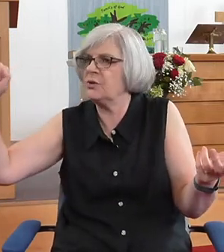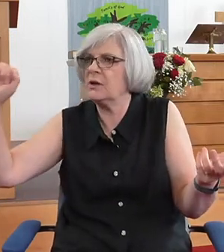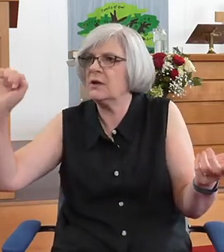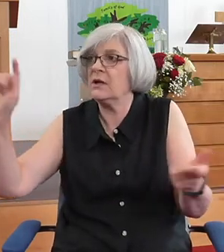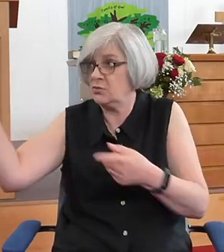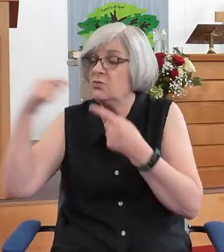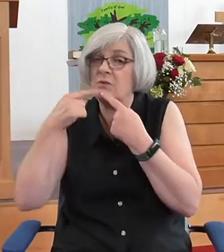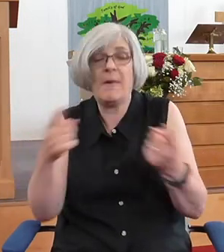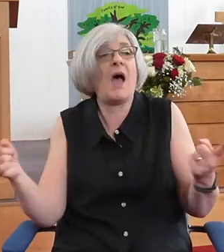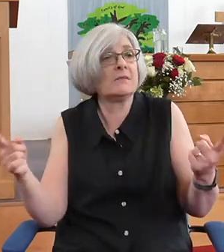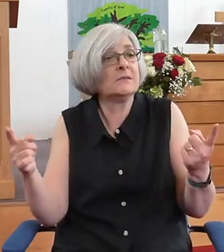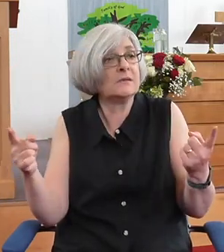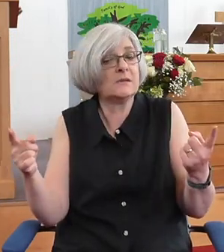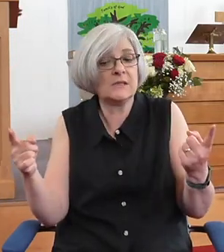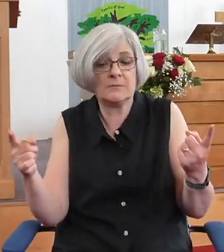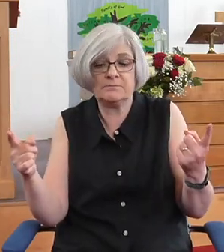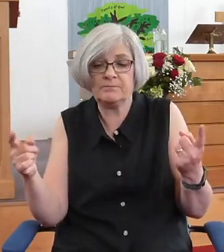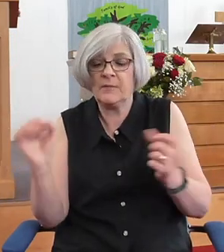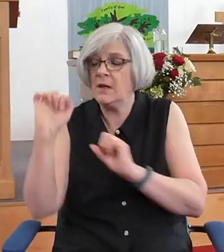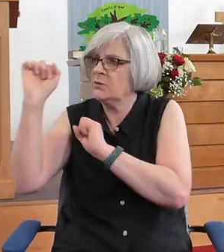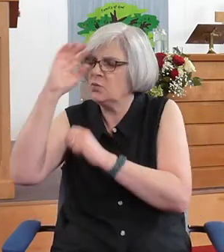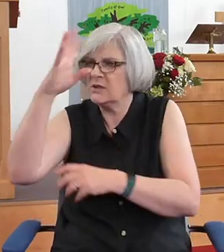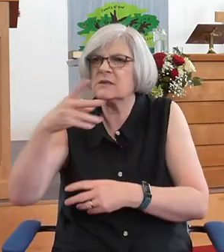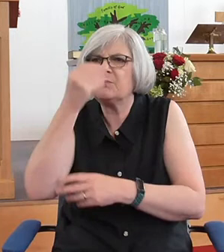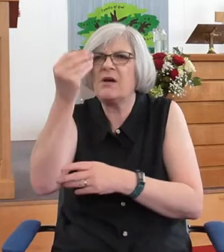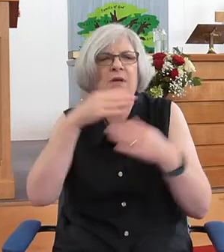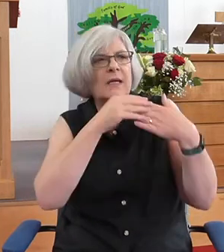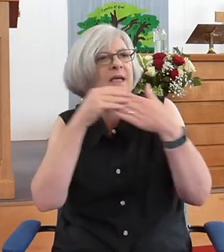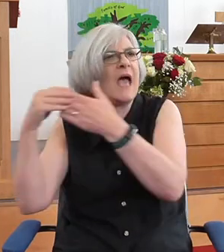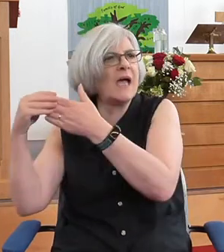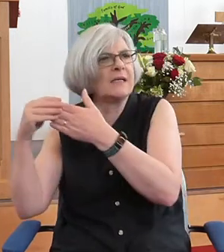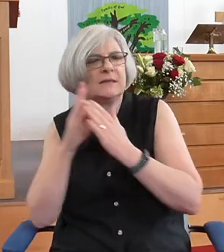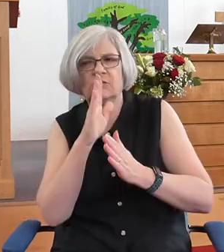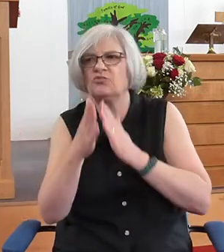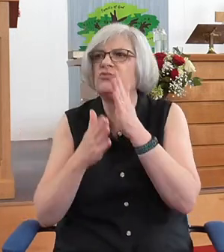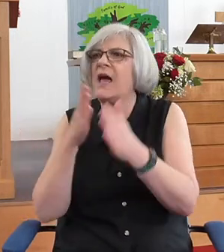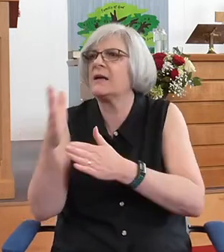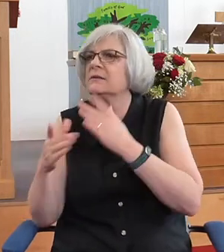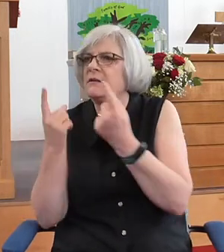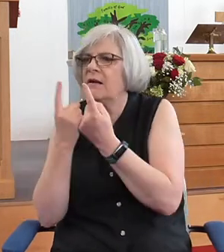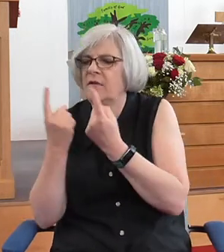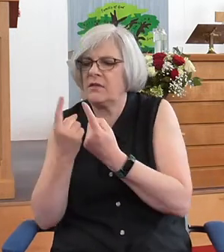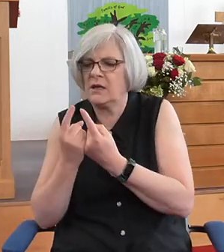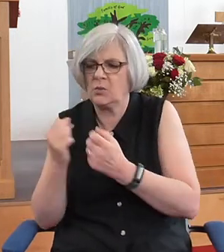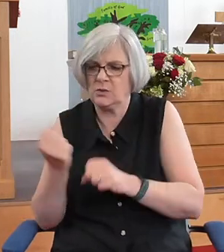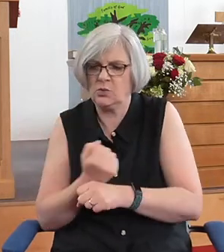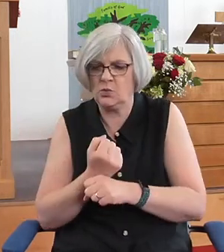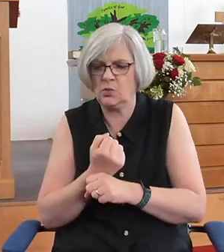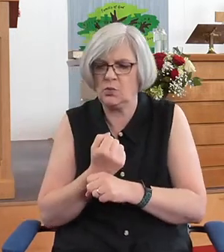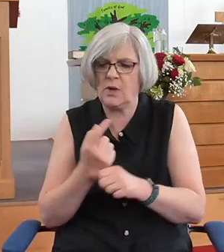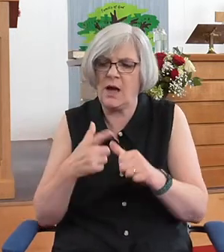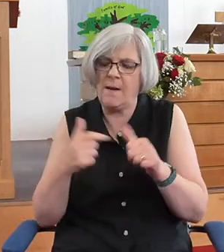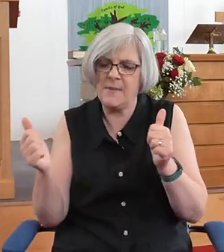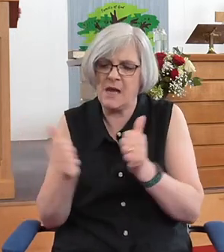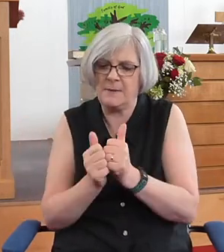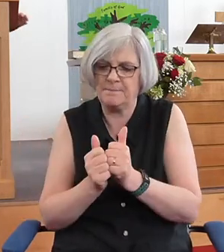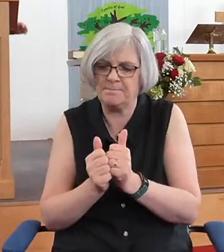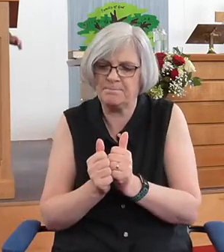do. May your Spirit guide and direct us in all we do. Amen.